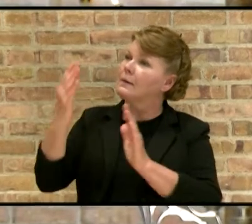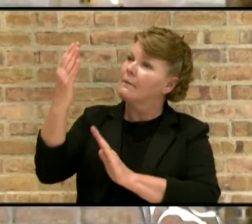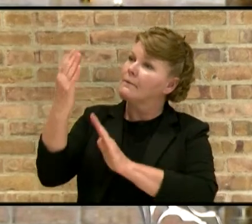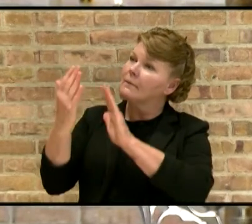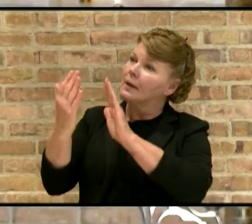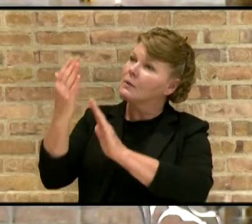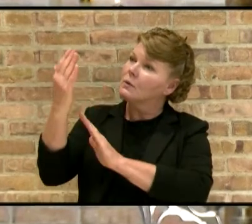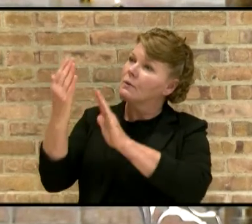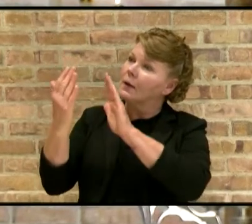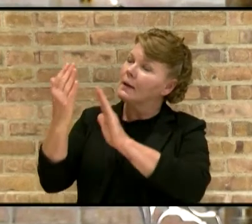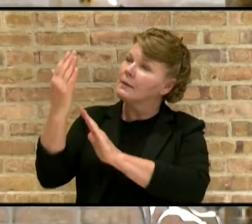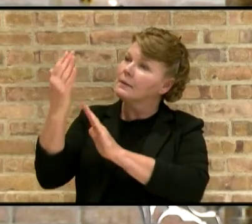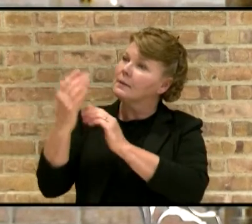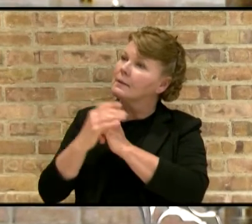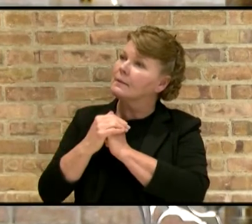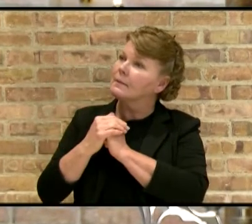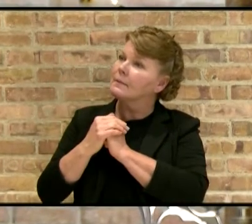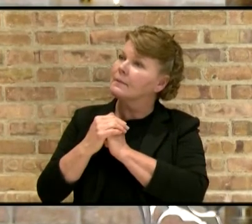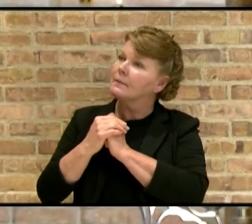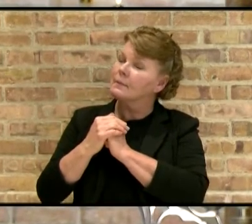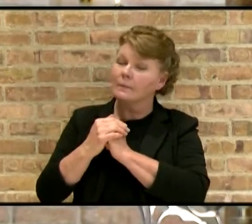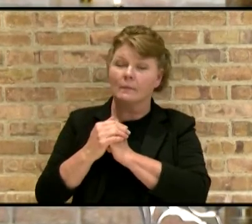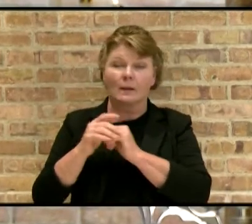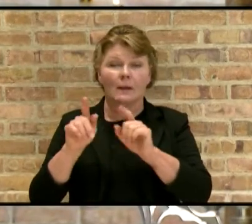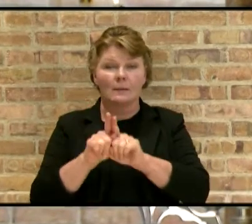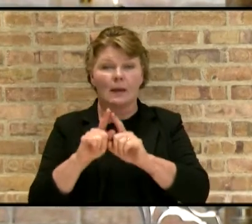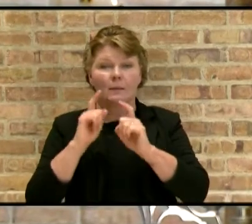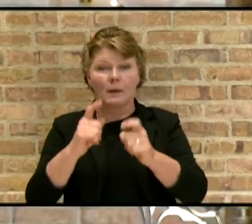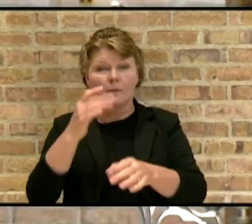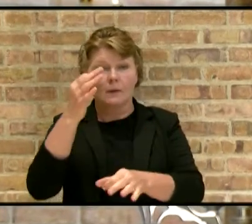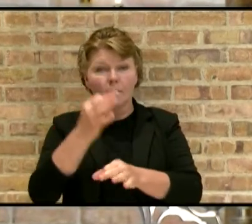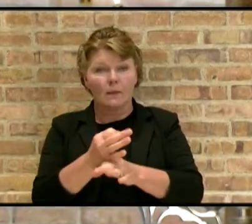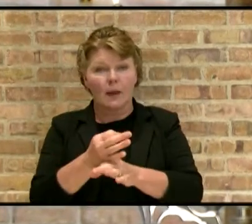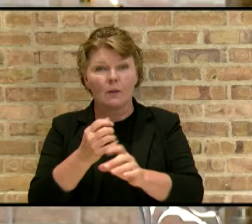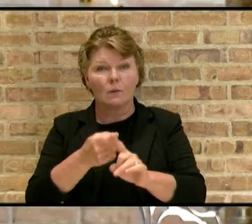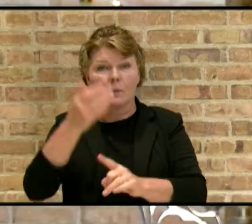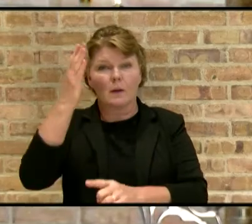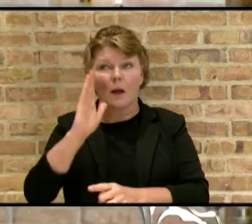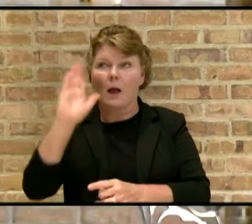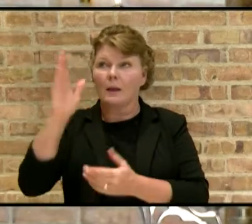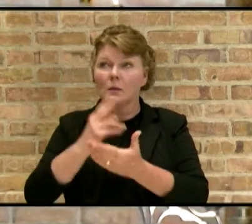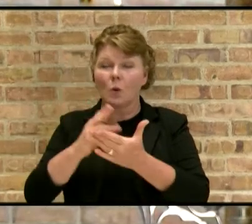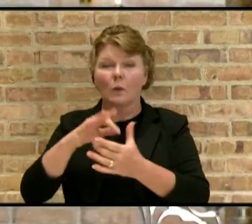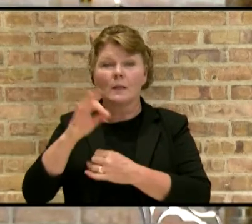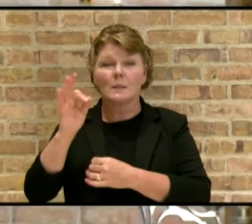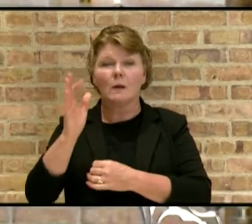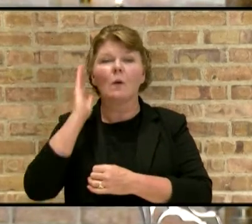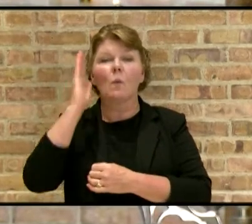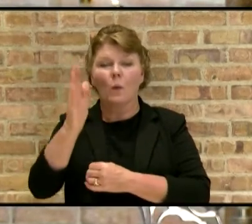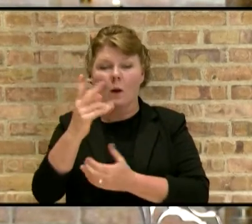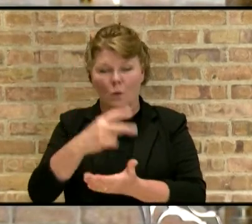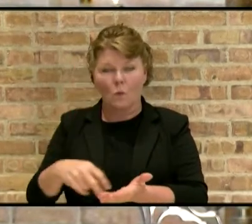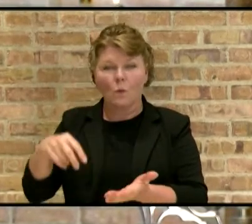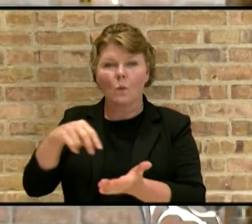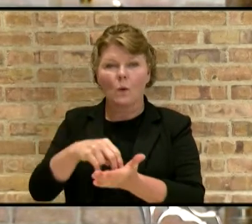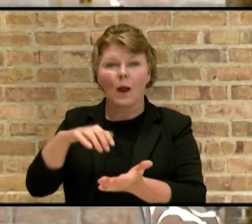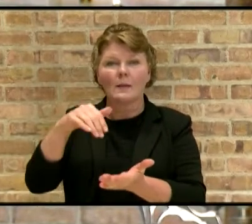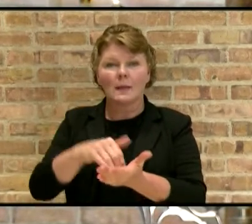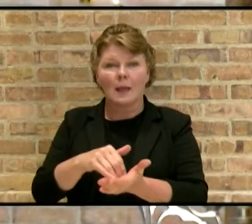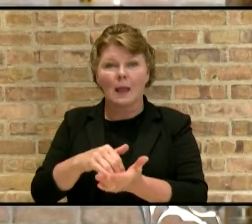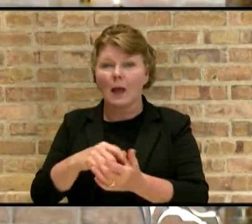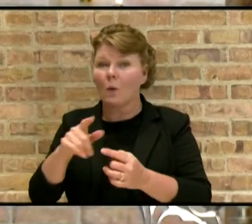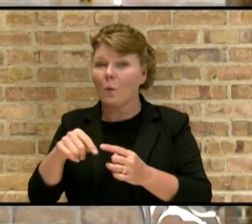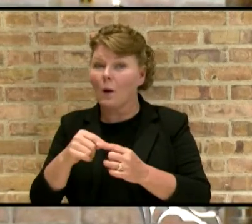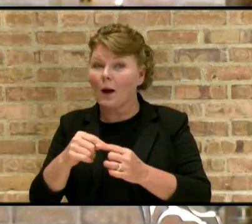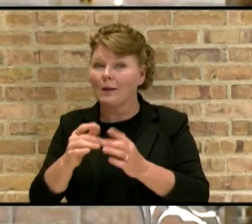face. By that same gift of faith, from God's Spirit, we know that we'll rise again when Christ comes and